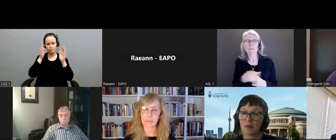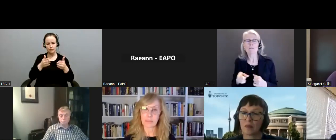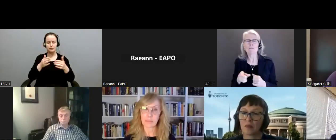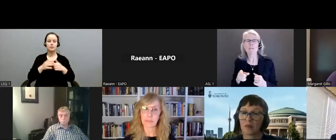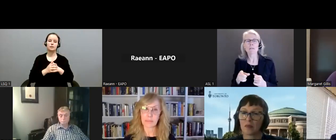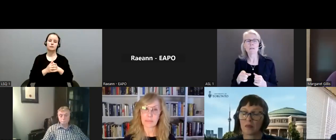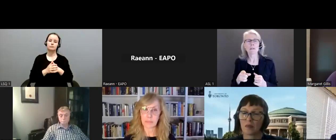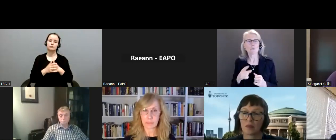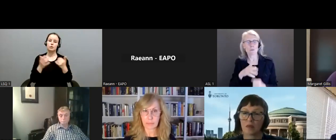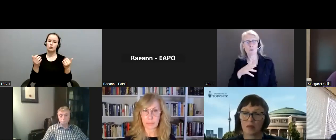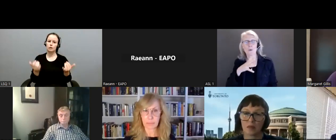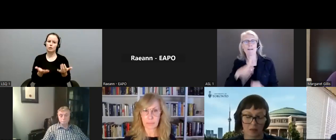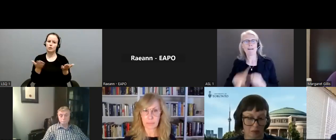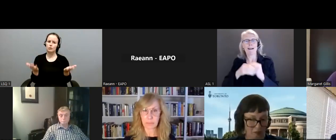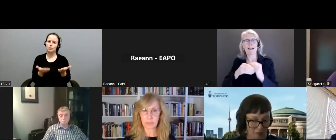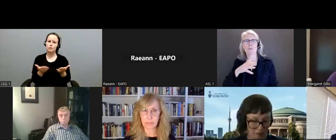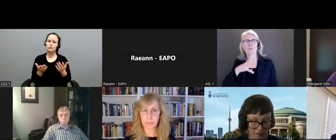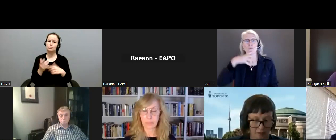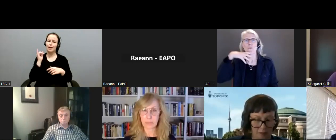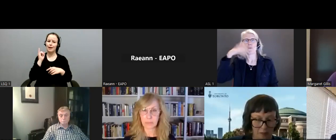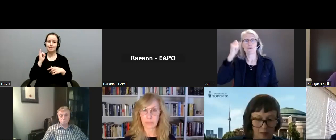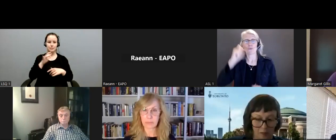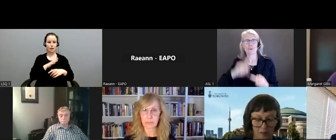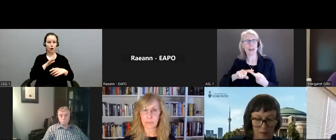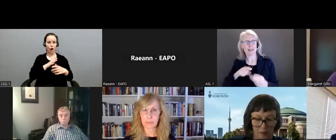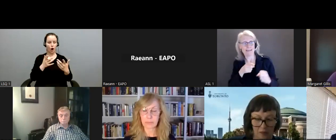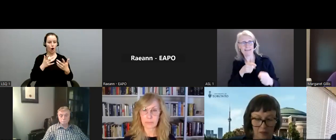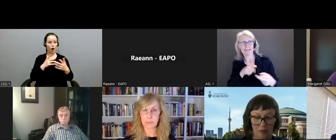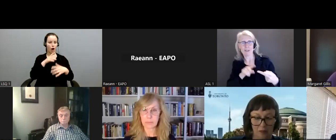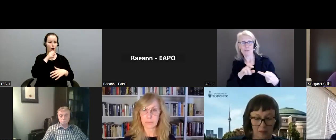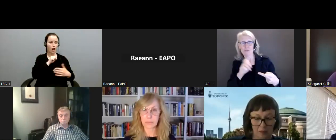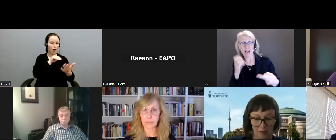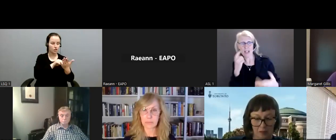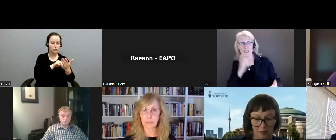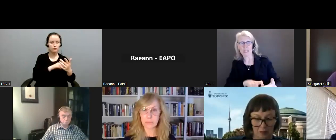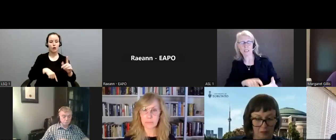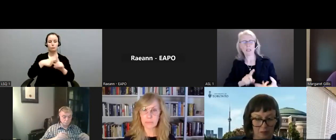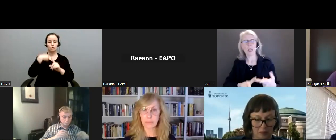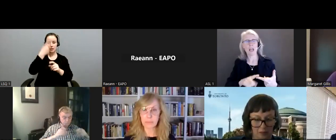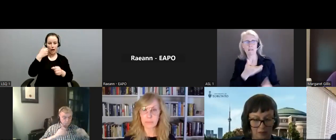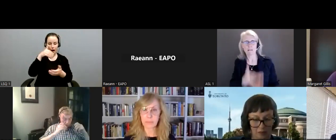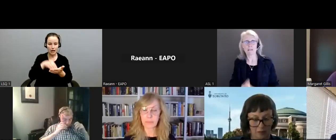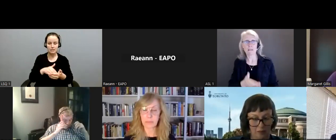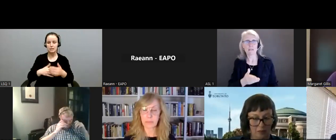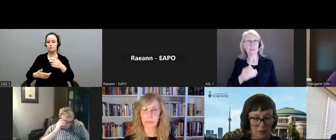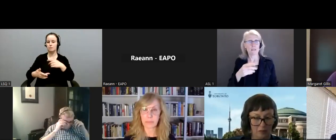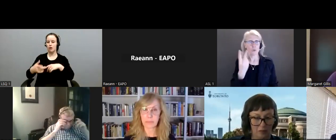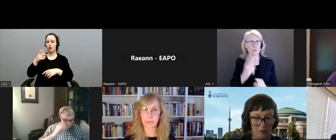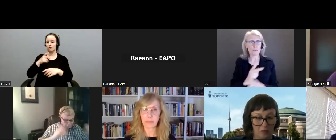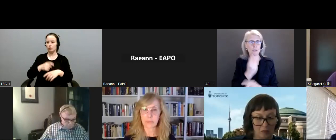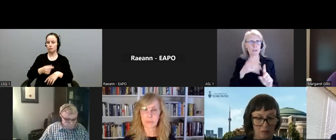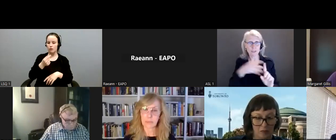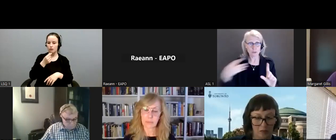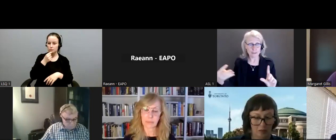multiplier effect of ageism is coupled with racism, sexism, and homophobia, the risk of abuse